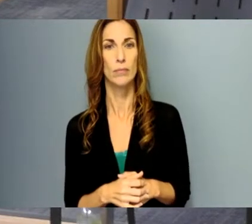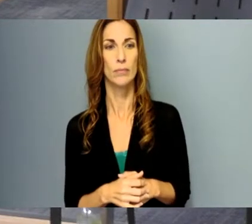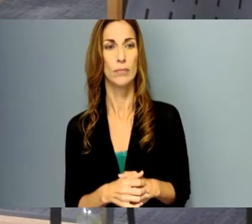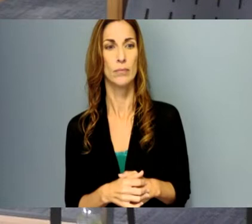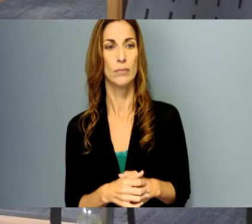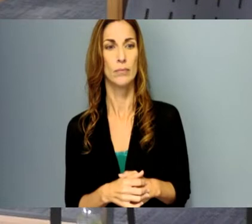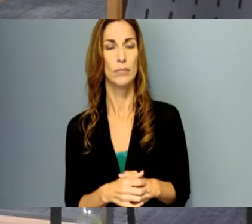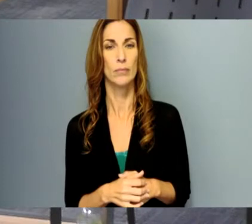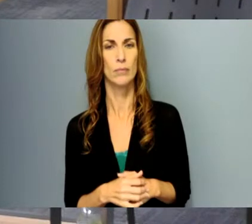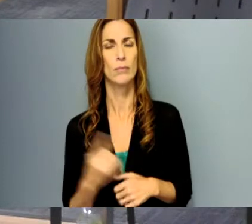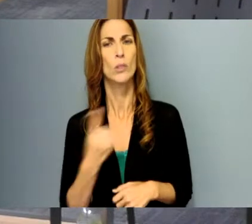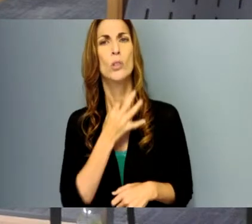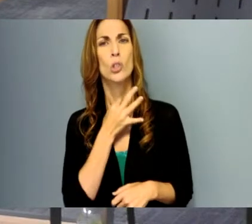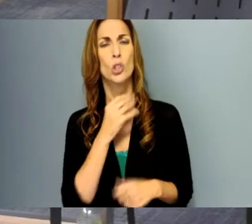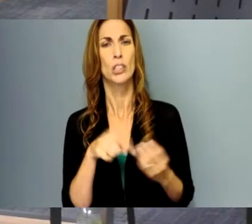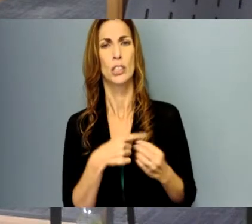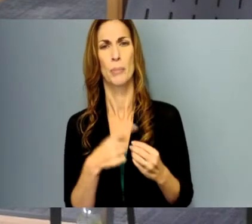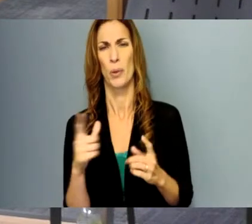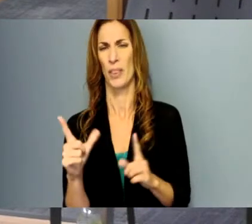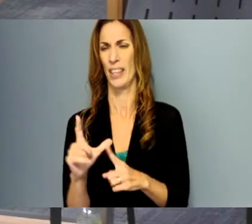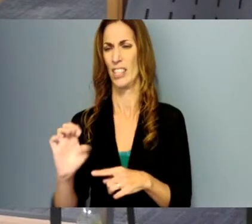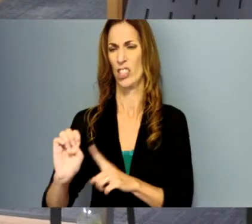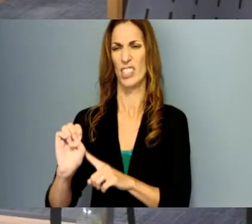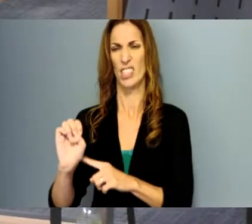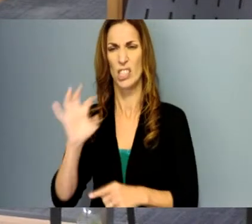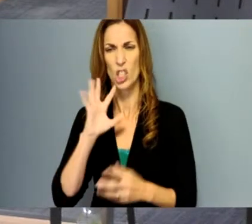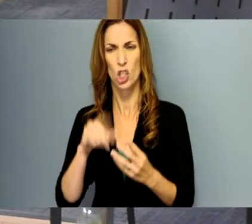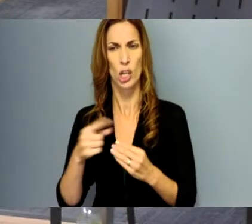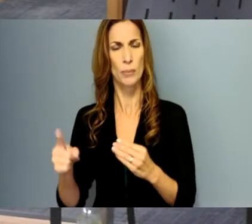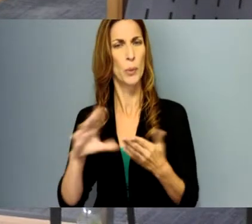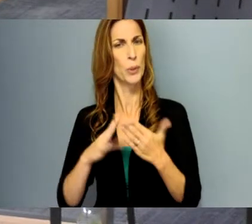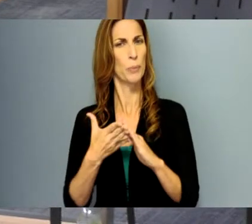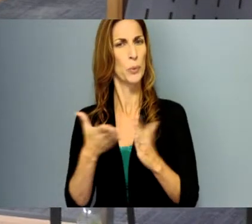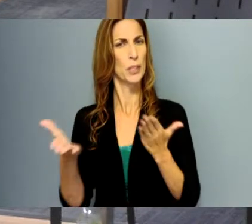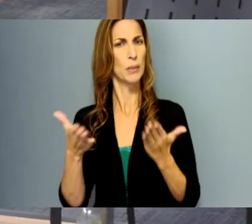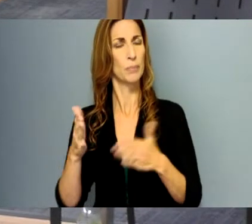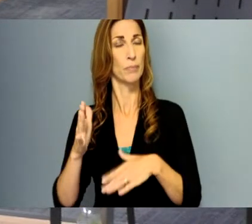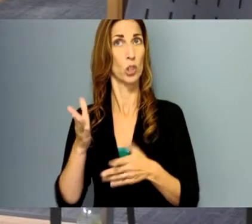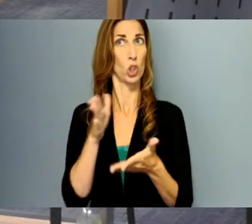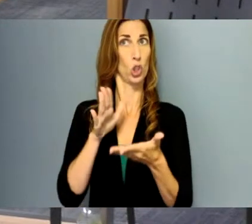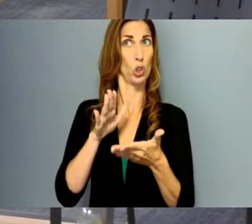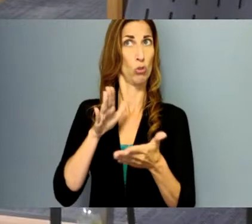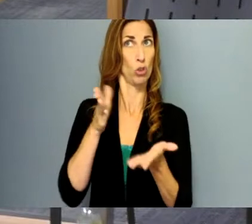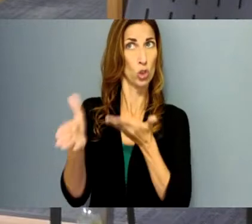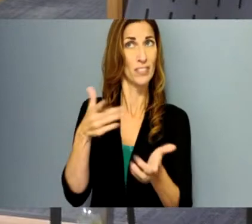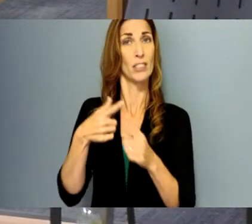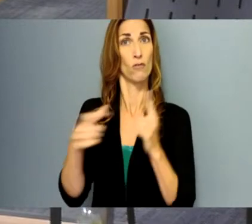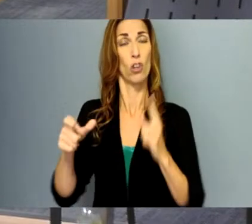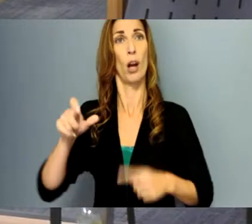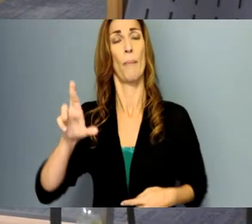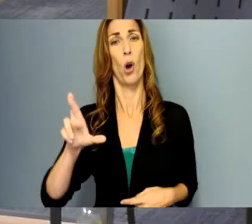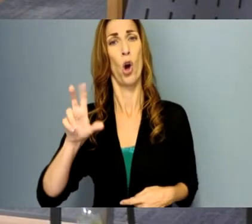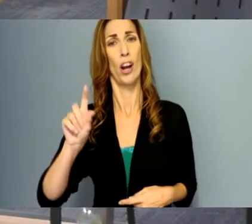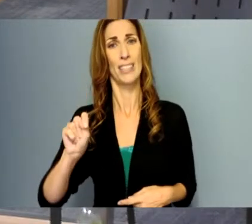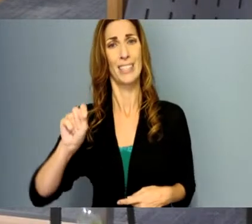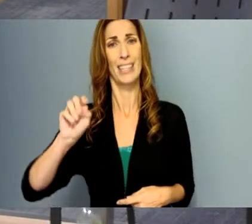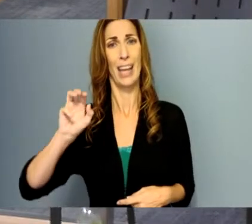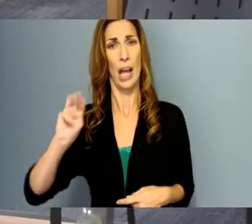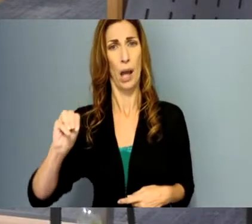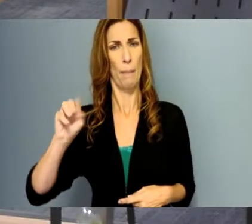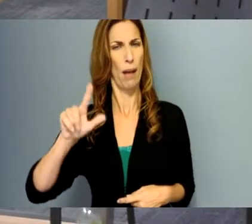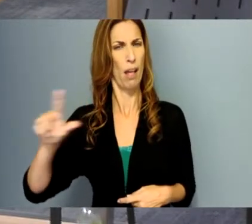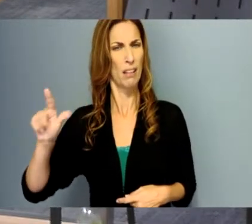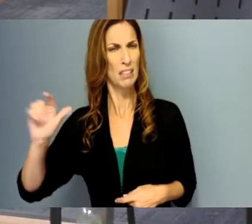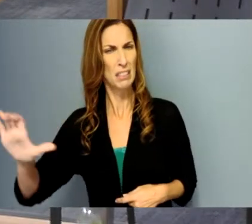I was also curious about the letter E with the community, based services from the RTM LLC, how